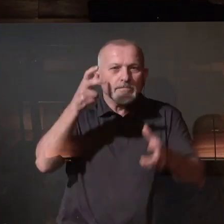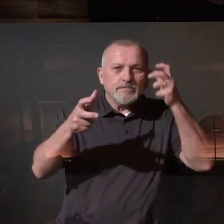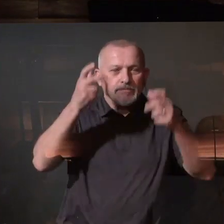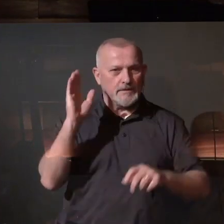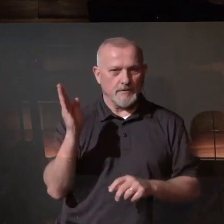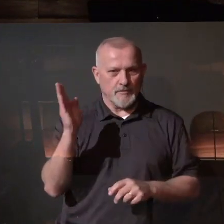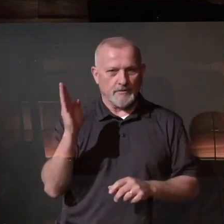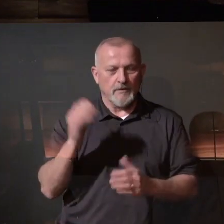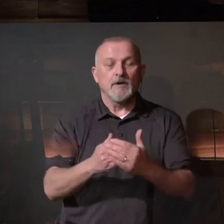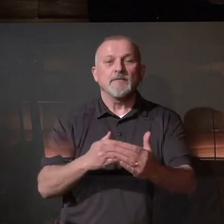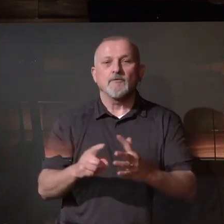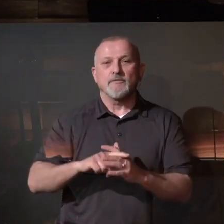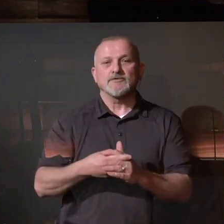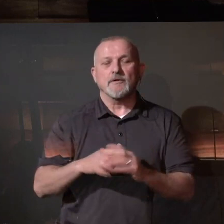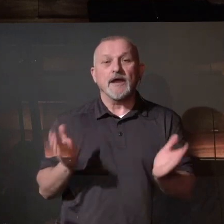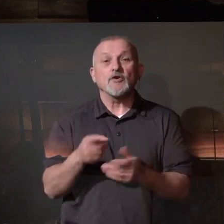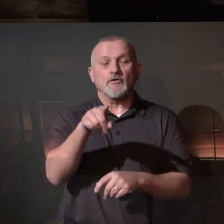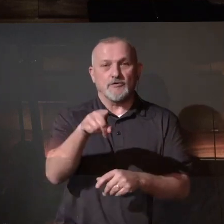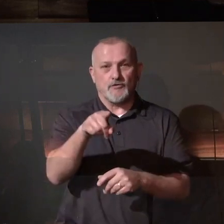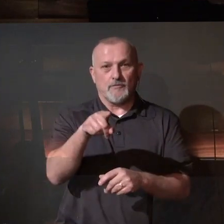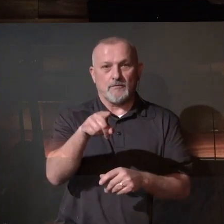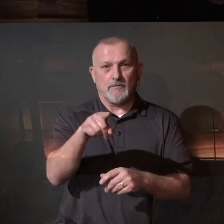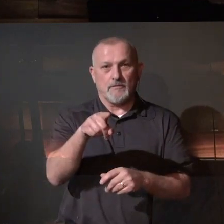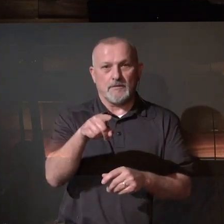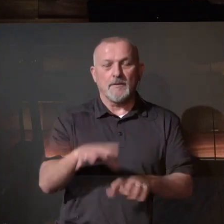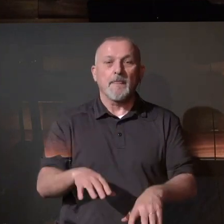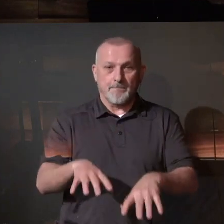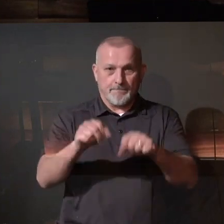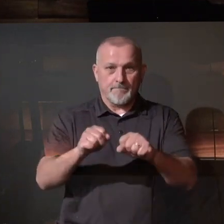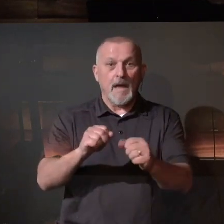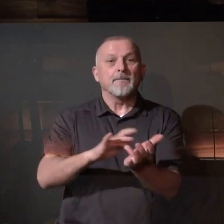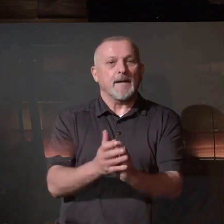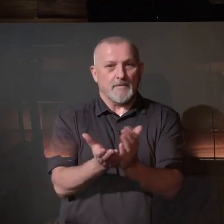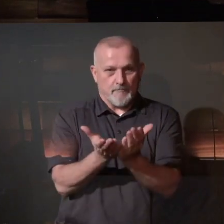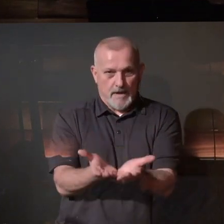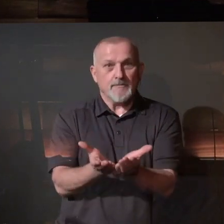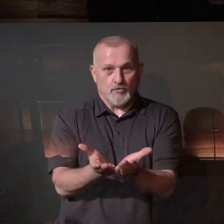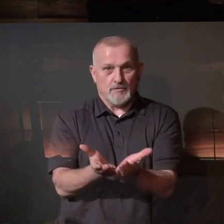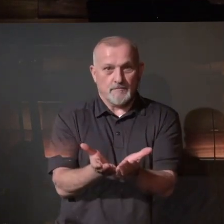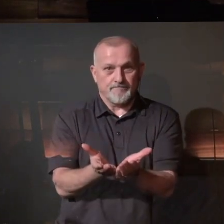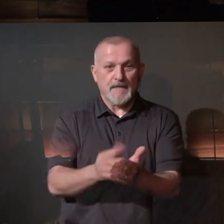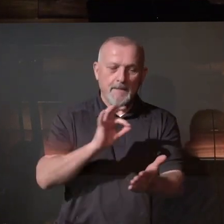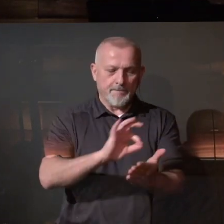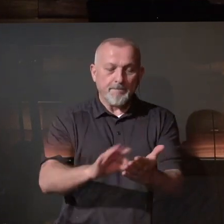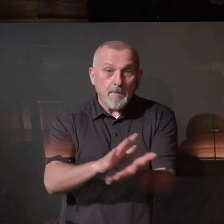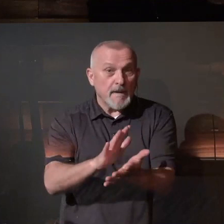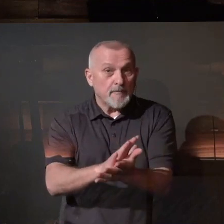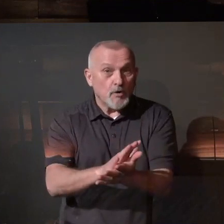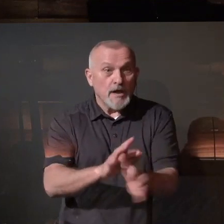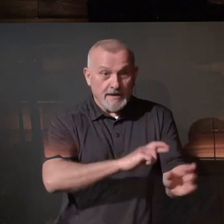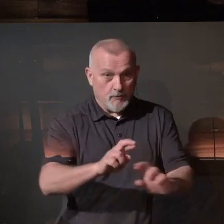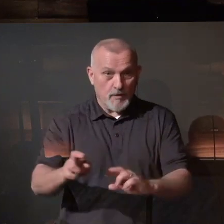So I encourage you, go ahead and get your Bibles out at home. Go ahead and find some pens and some